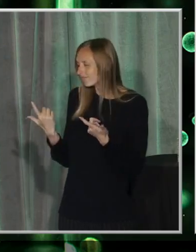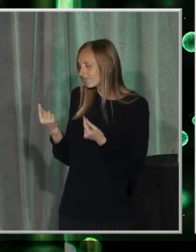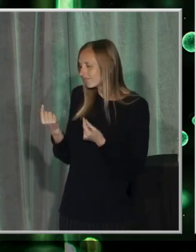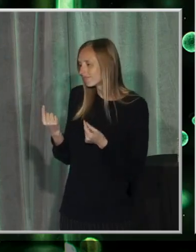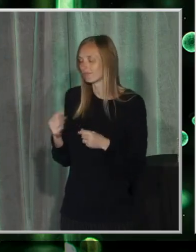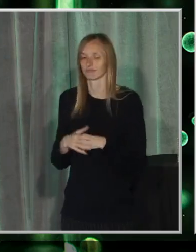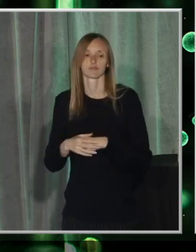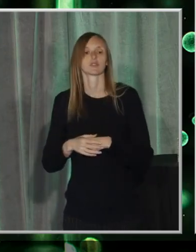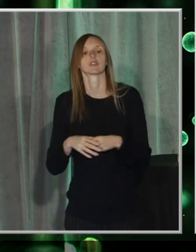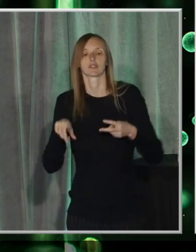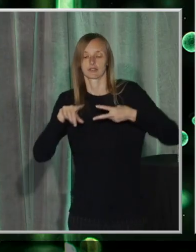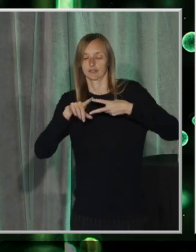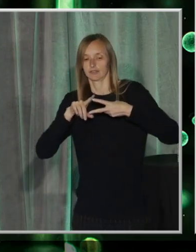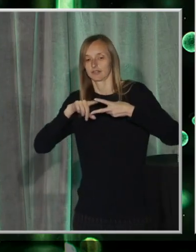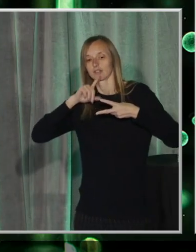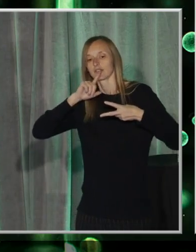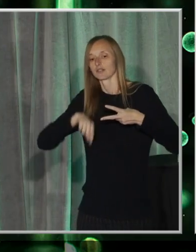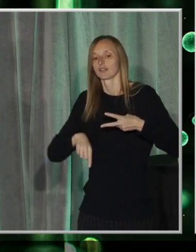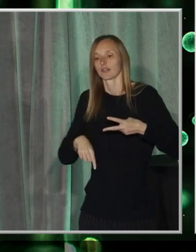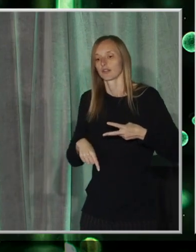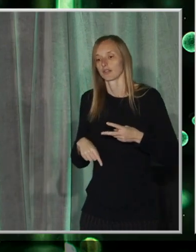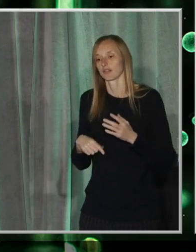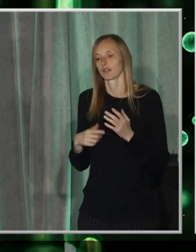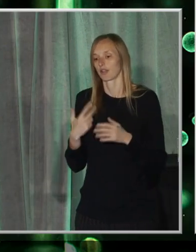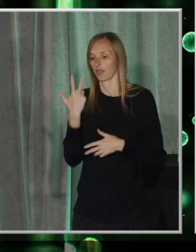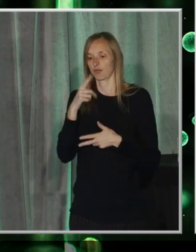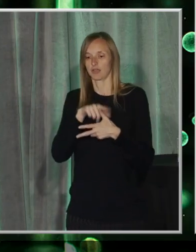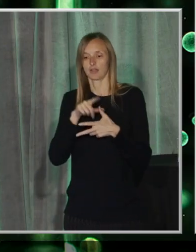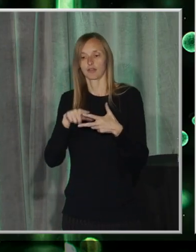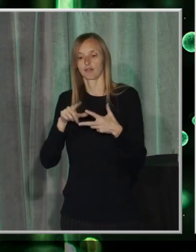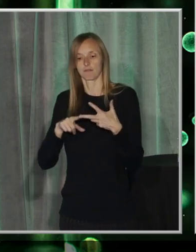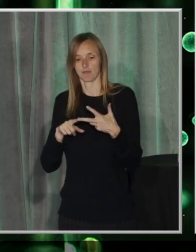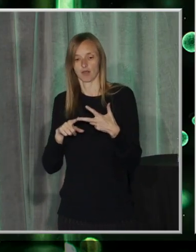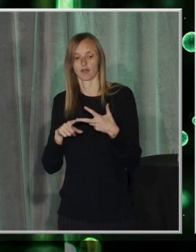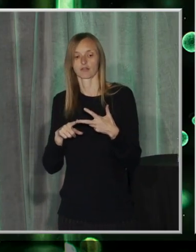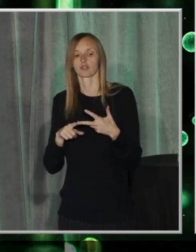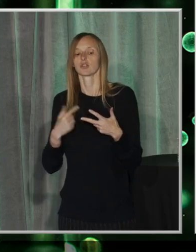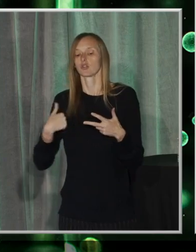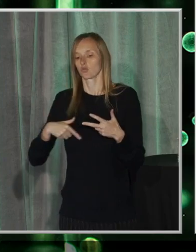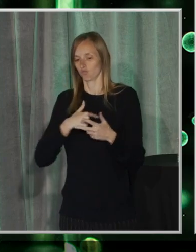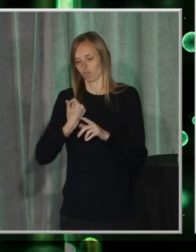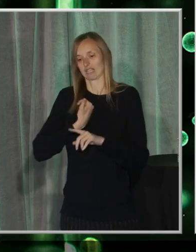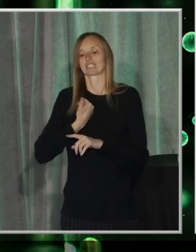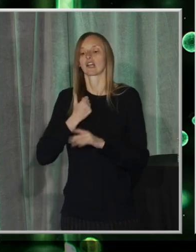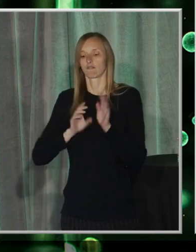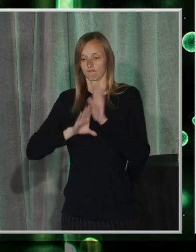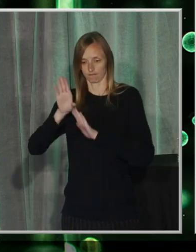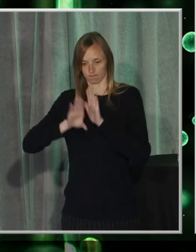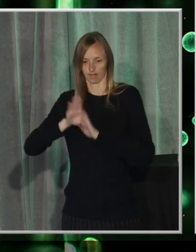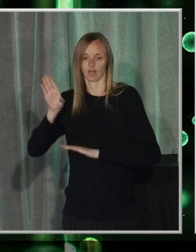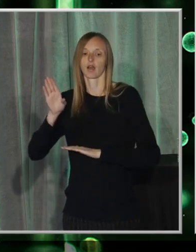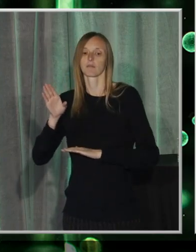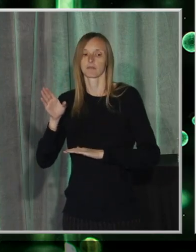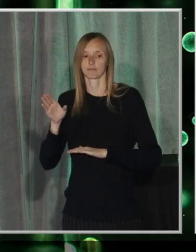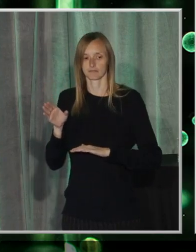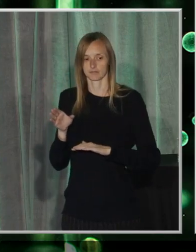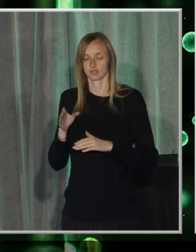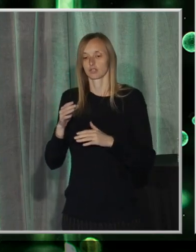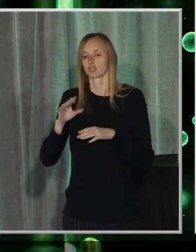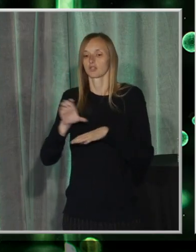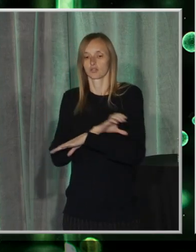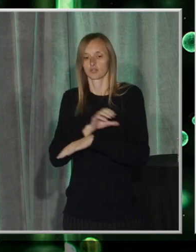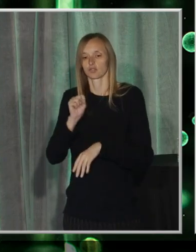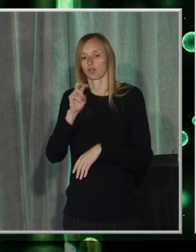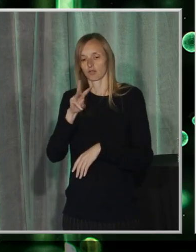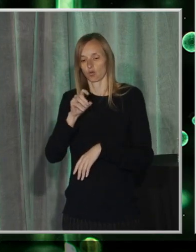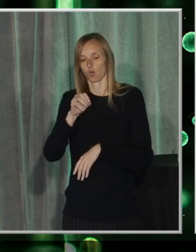So to answer your first question, all the three components are developed in-house. So the equipment, the software, ORI